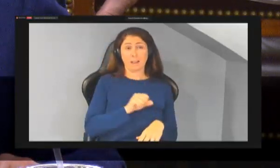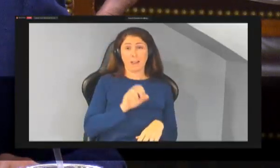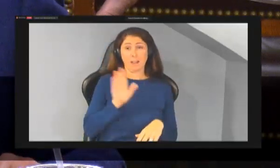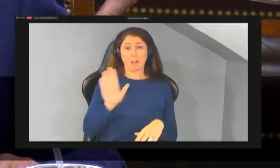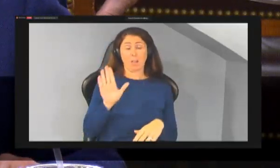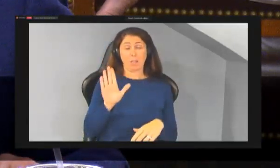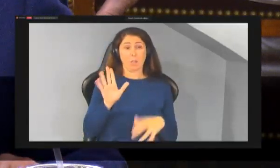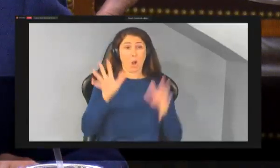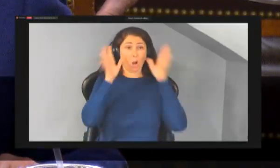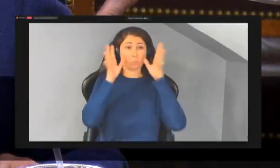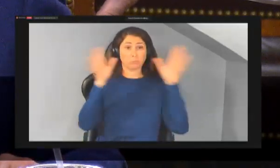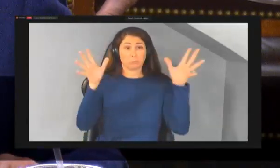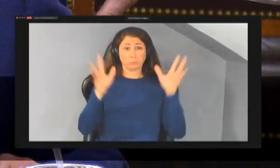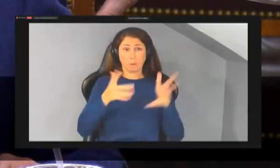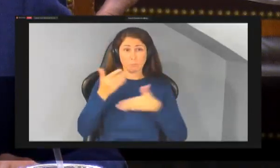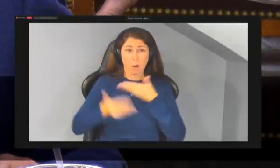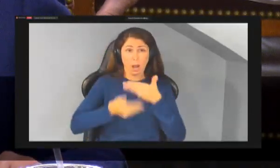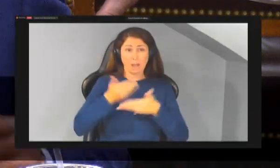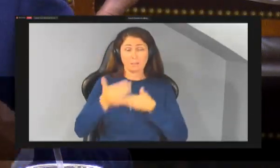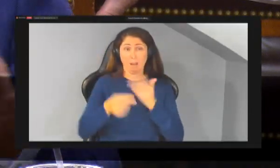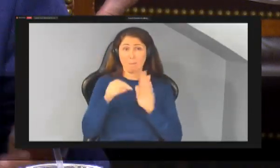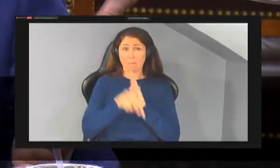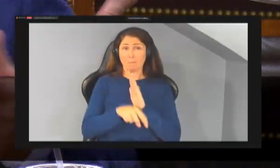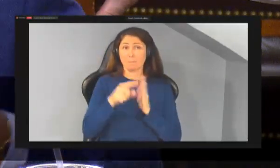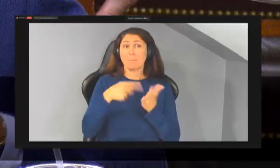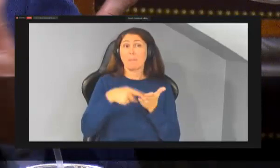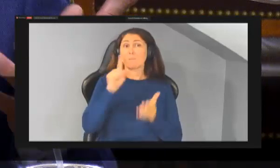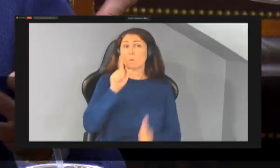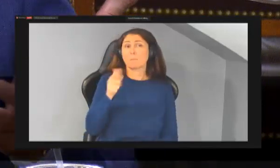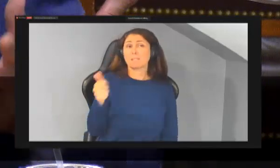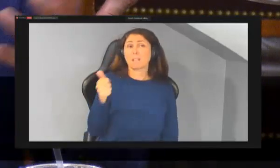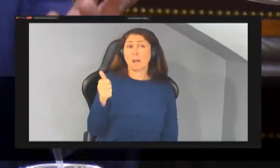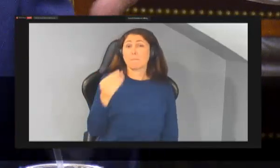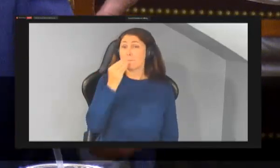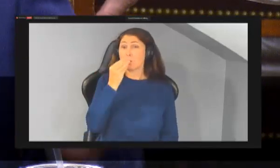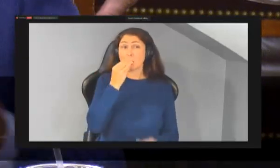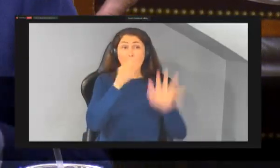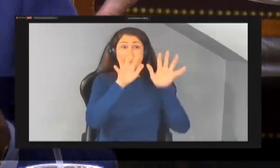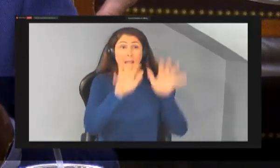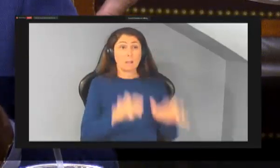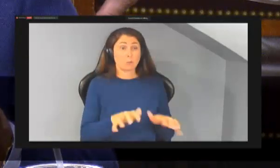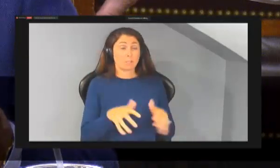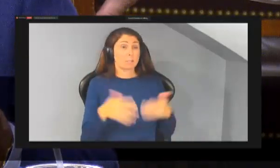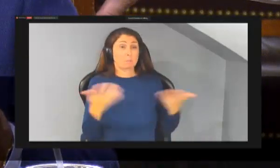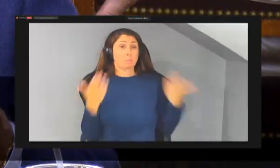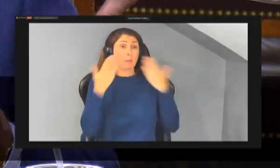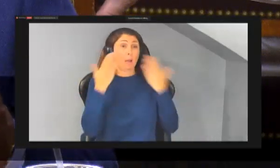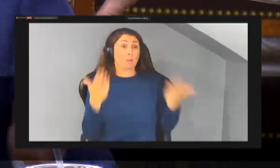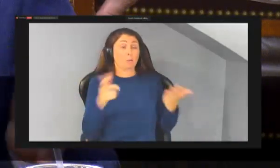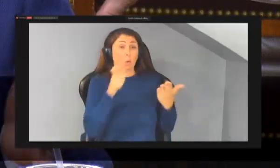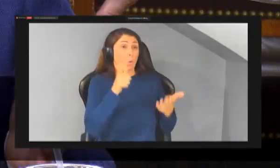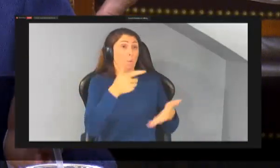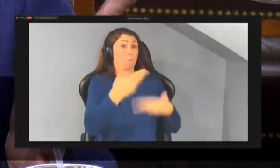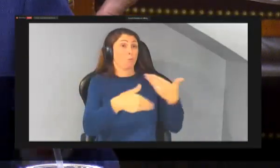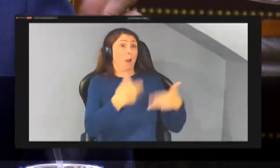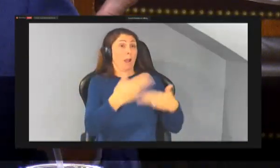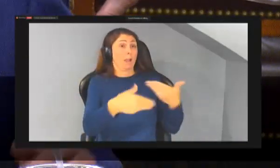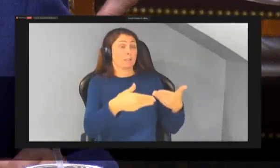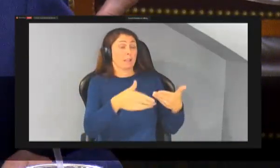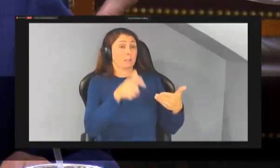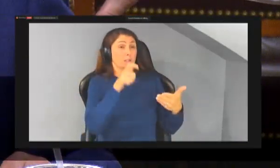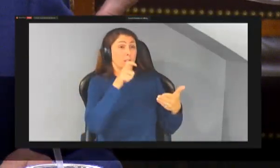it and pay for it themselves. As far as food pantries goes, I don't know who processes it, who butchers them,